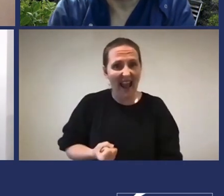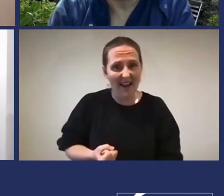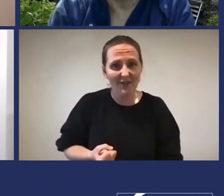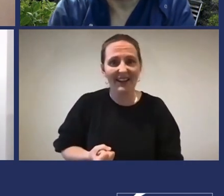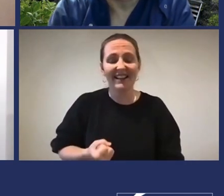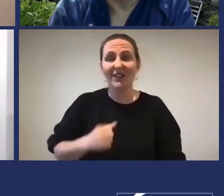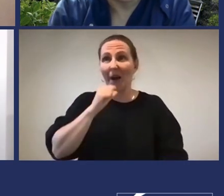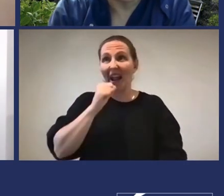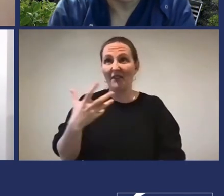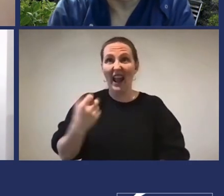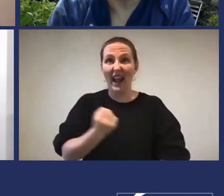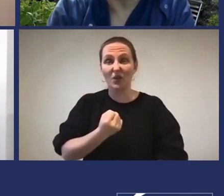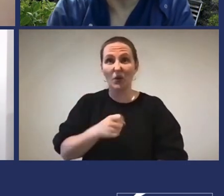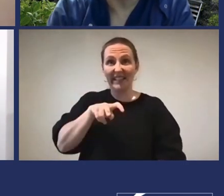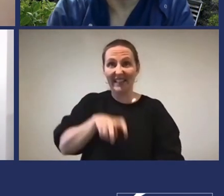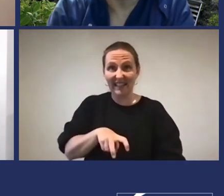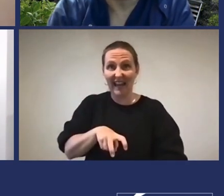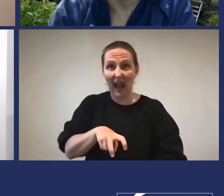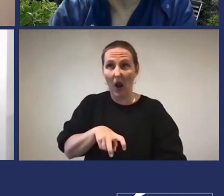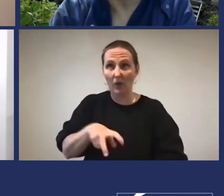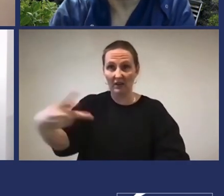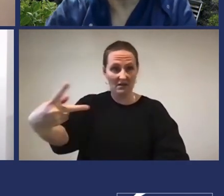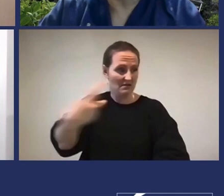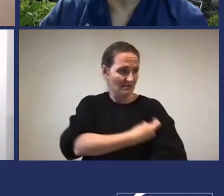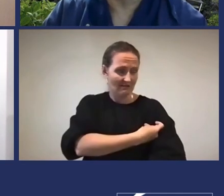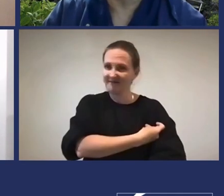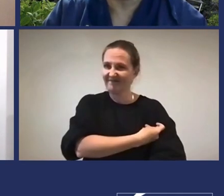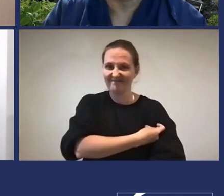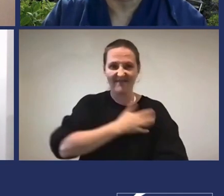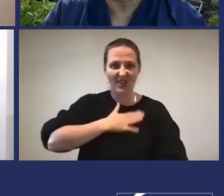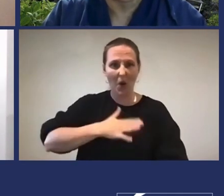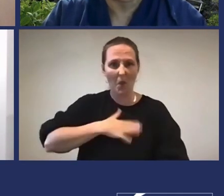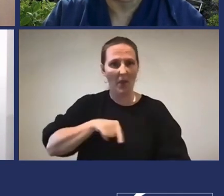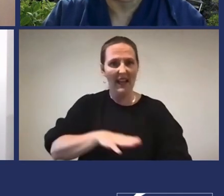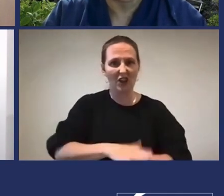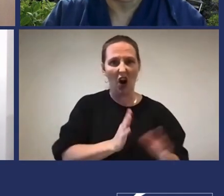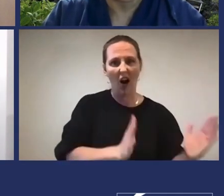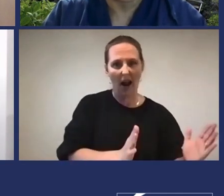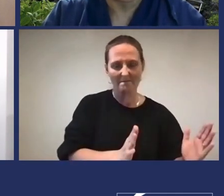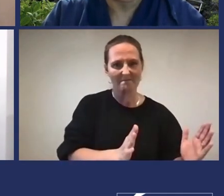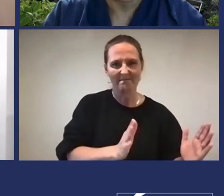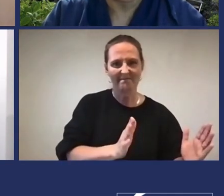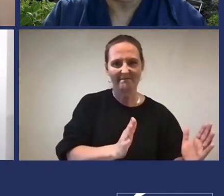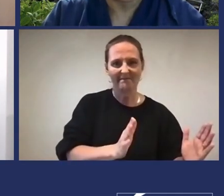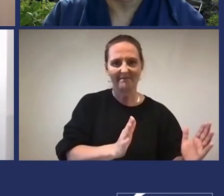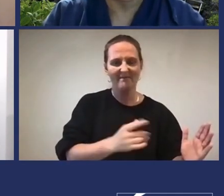in somewhere, sitting down and getting that jab is a bit inconceivable to me, if I'm